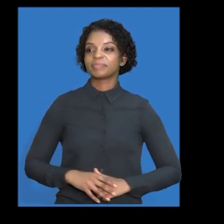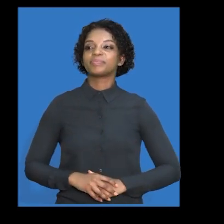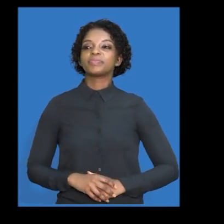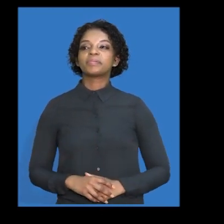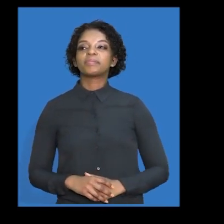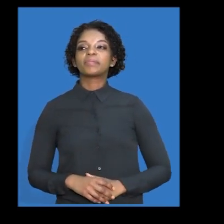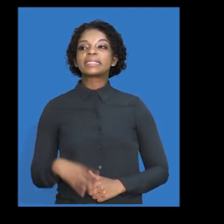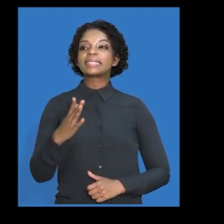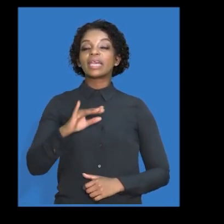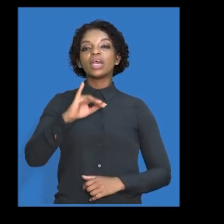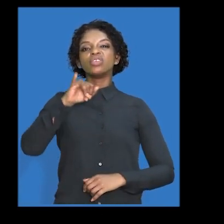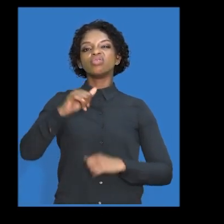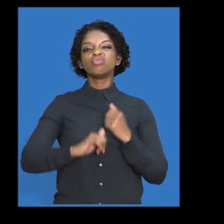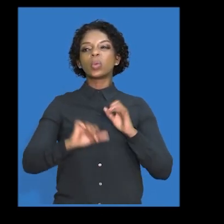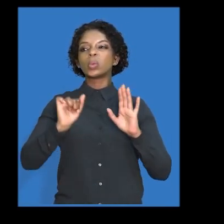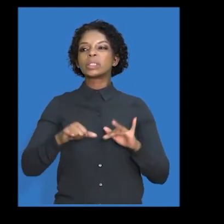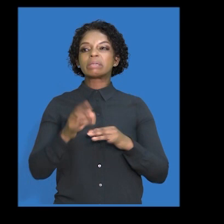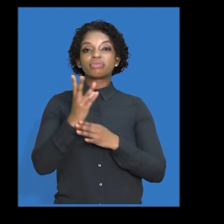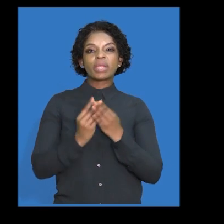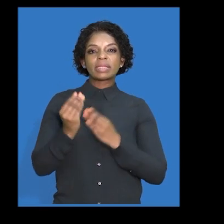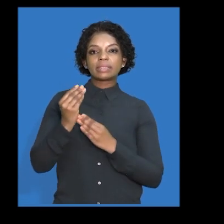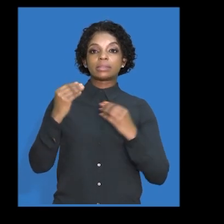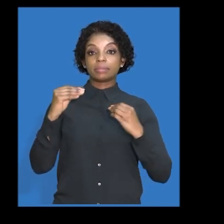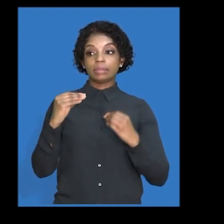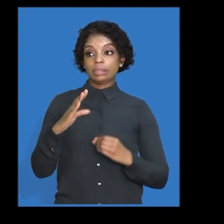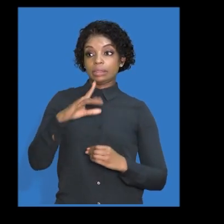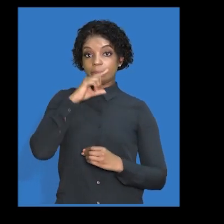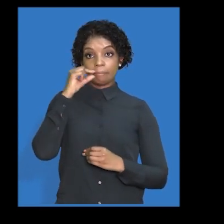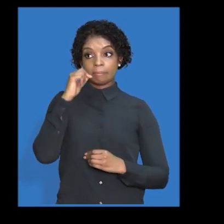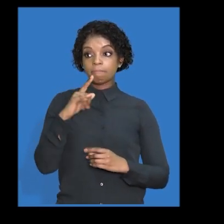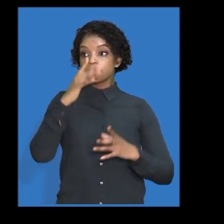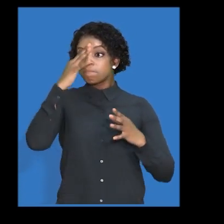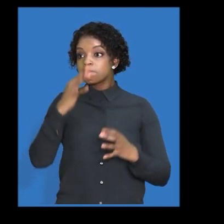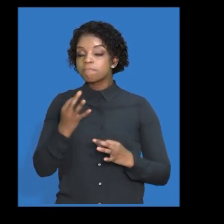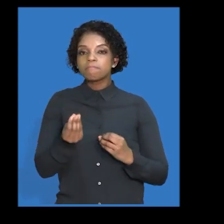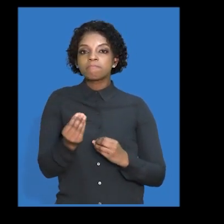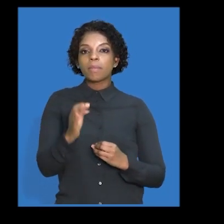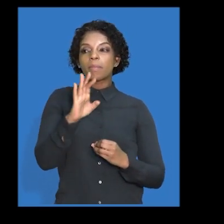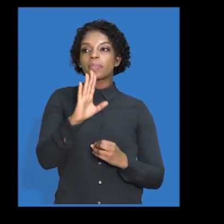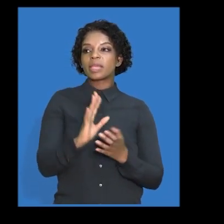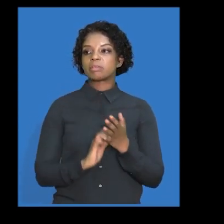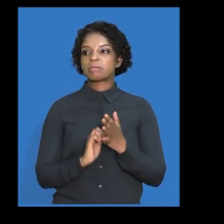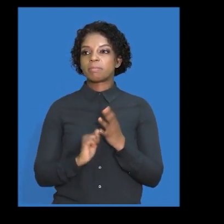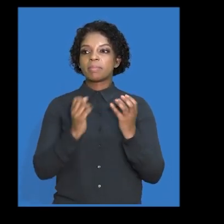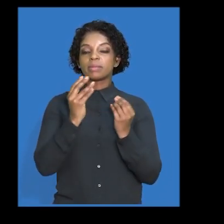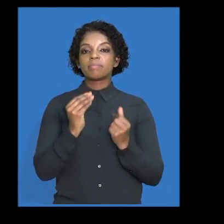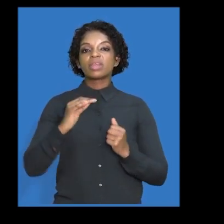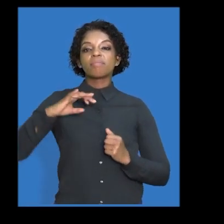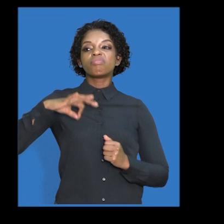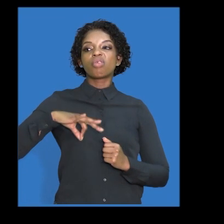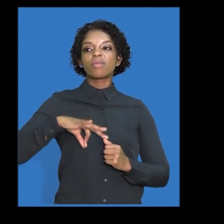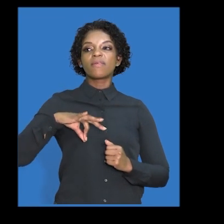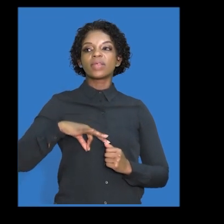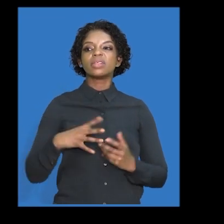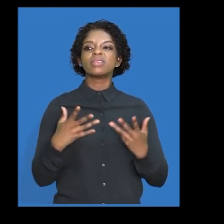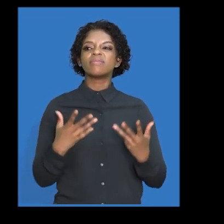surplus profits in corporate social investments, or CSI projects. They invested in communities